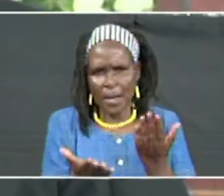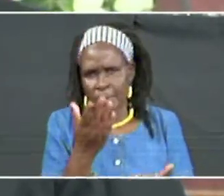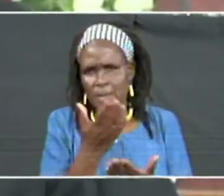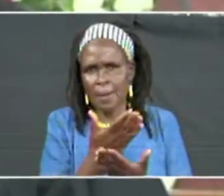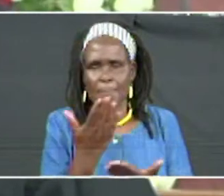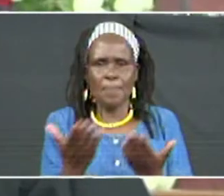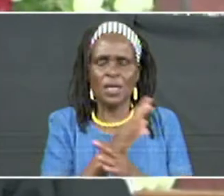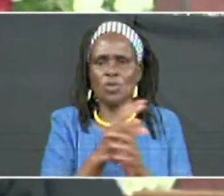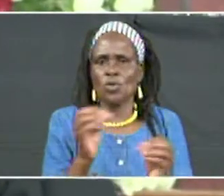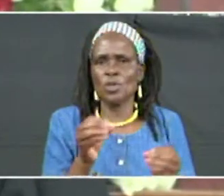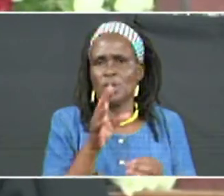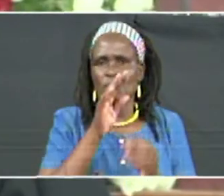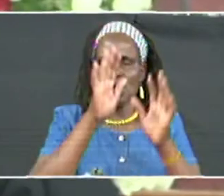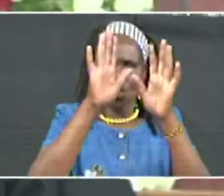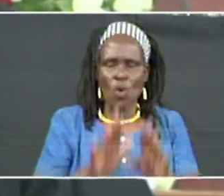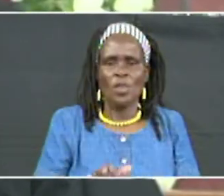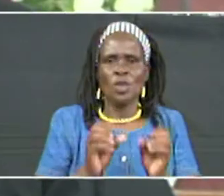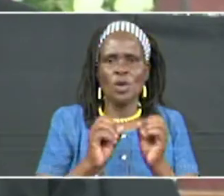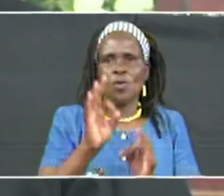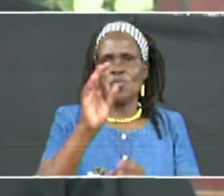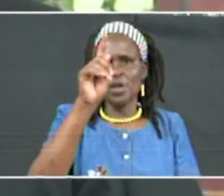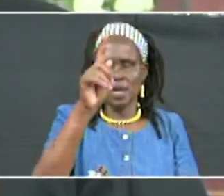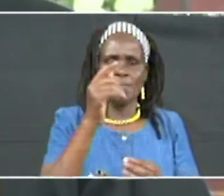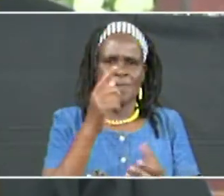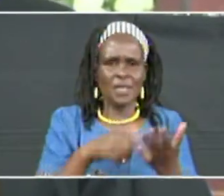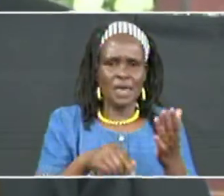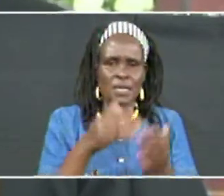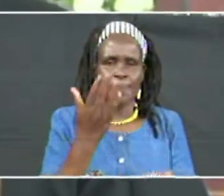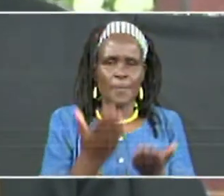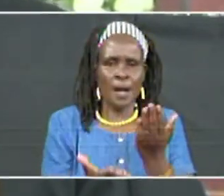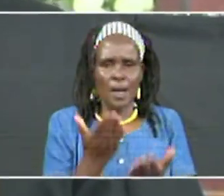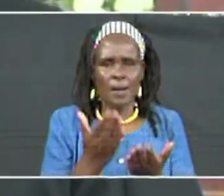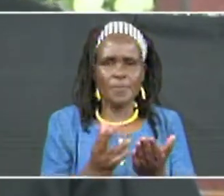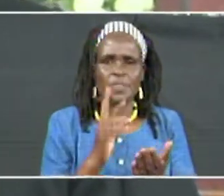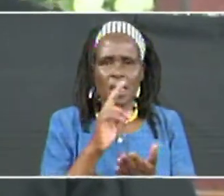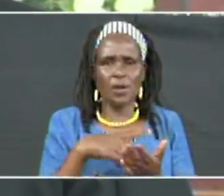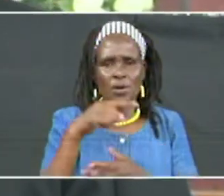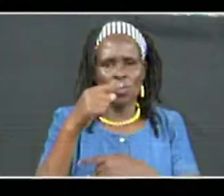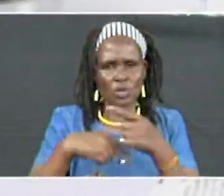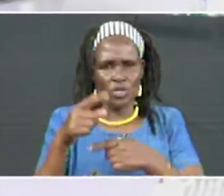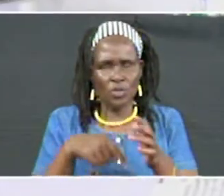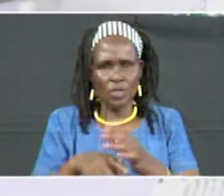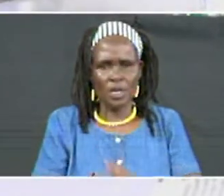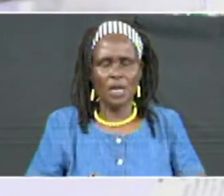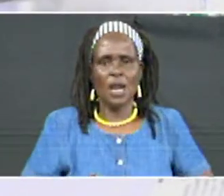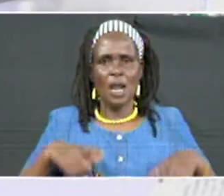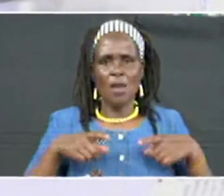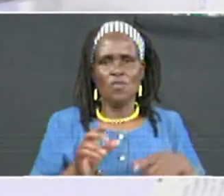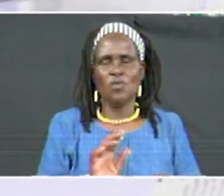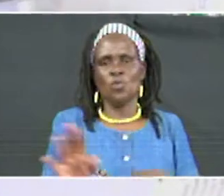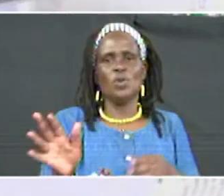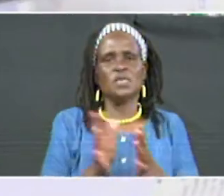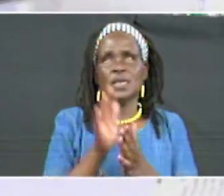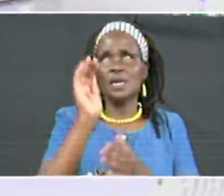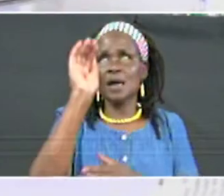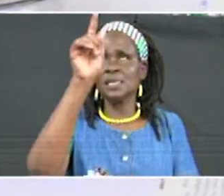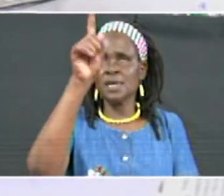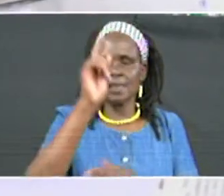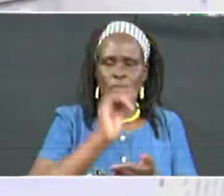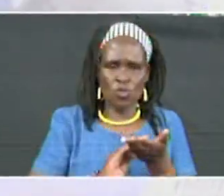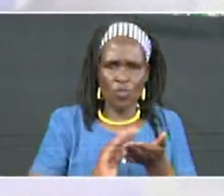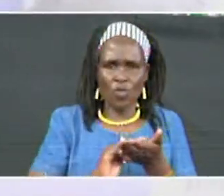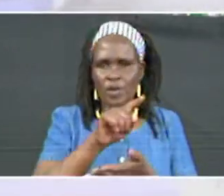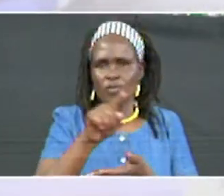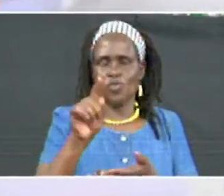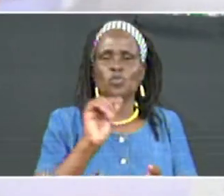worthy of him, that perhaps are going on in your life. Ask him to forgive you so that when you come